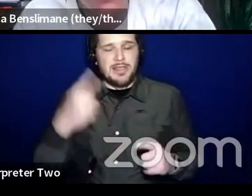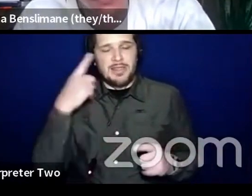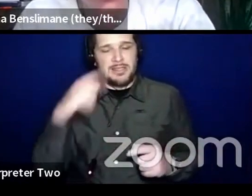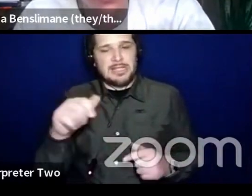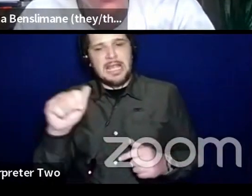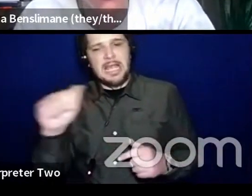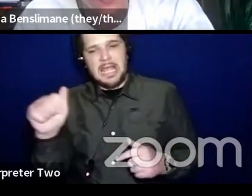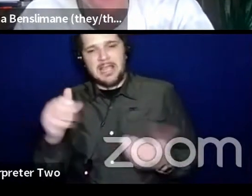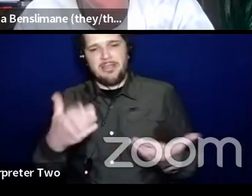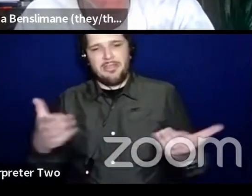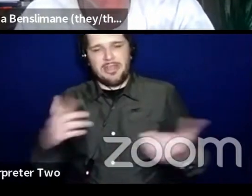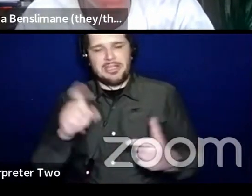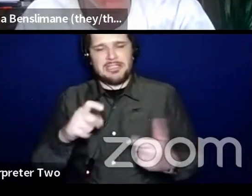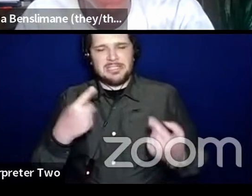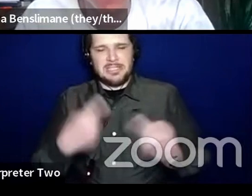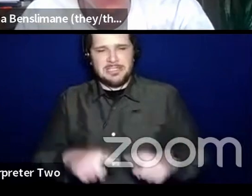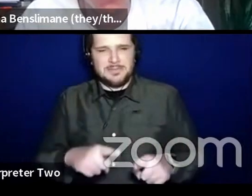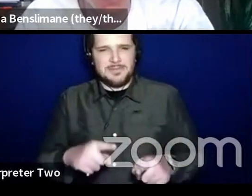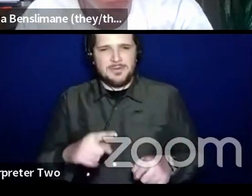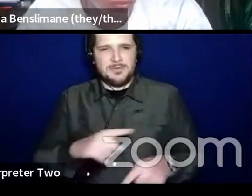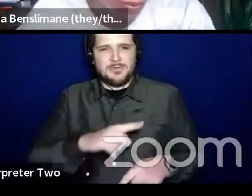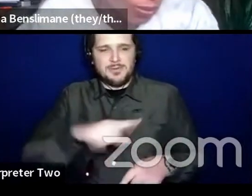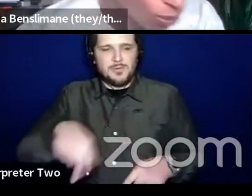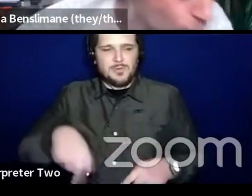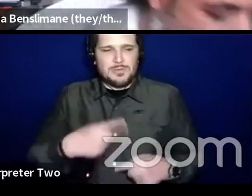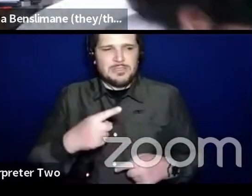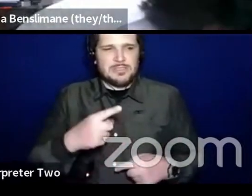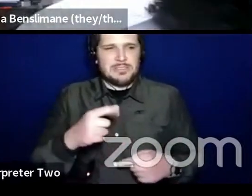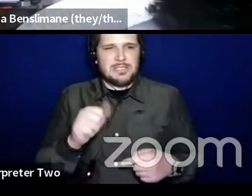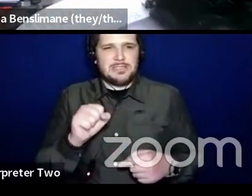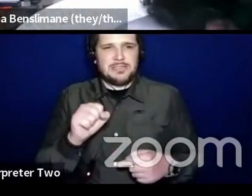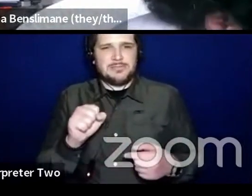needs to happen, which is we as